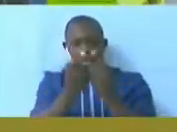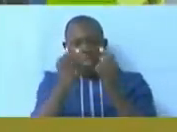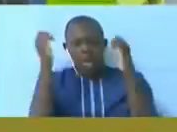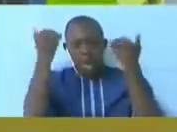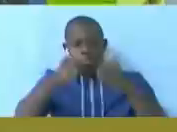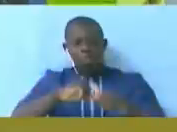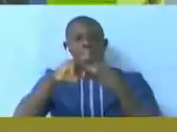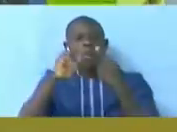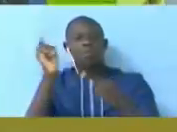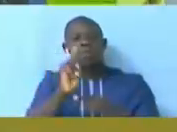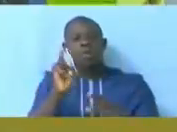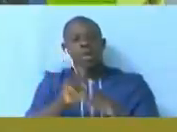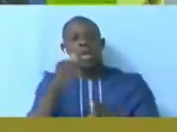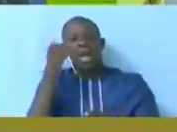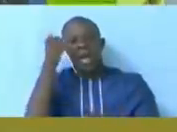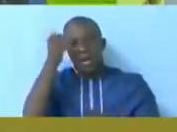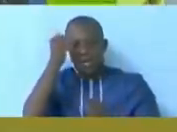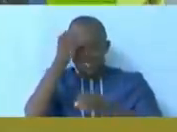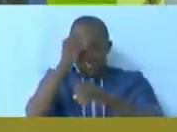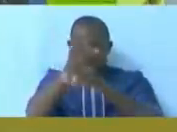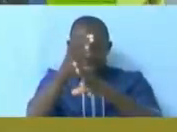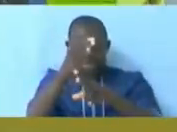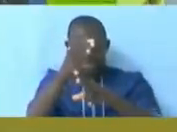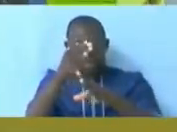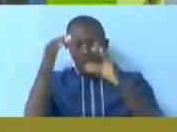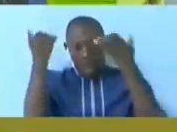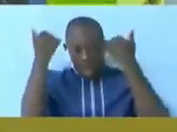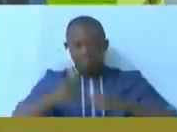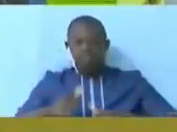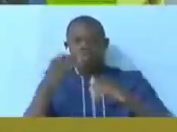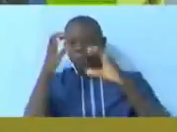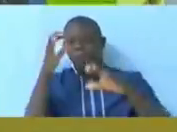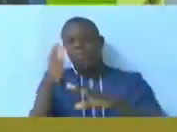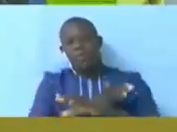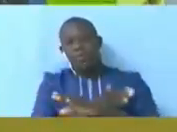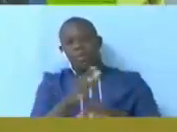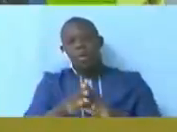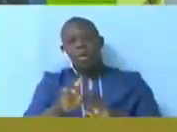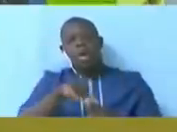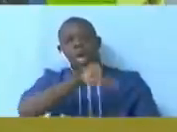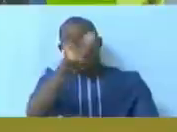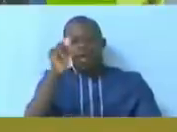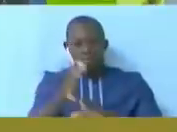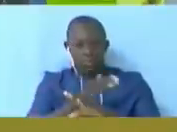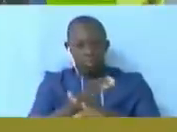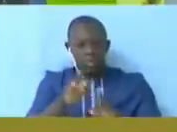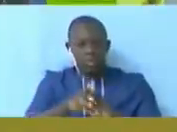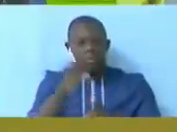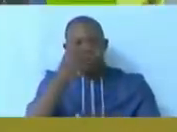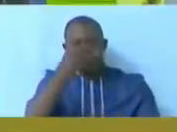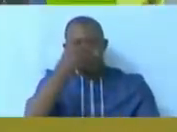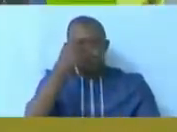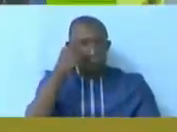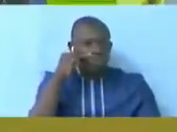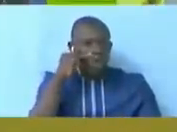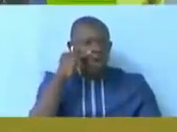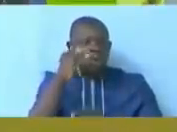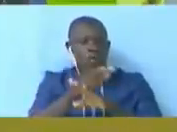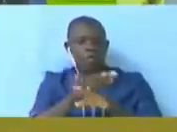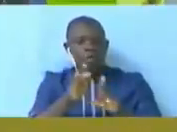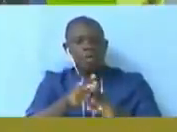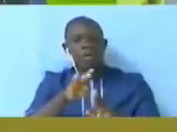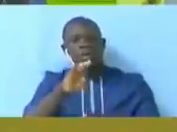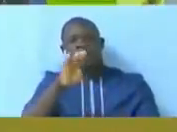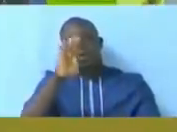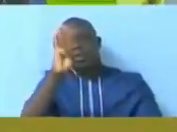walam Ghanaian olwo Africa tilijindala banku dingo molla kuti. And the drug that was uncovered in Bonto. Aning